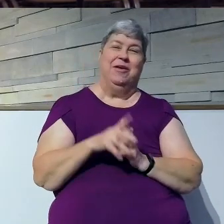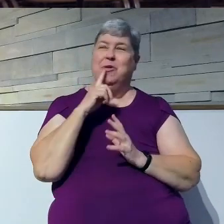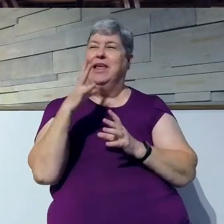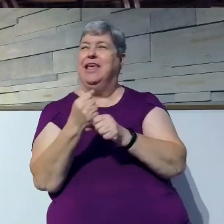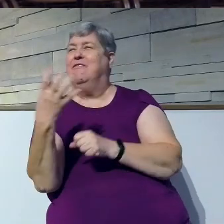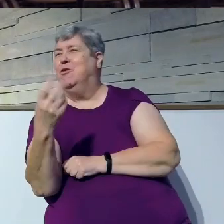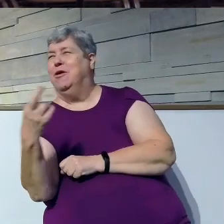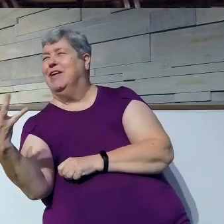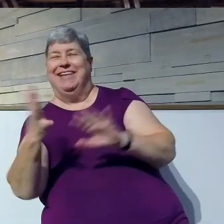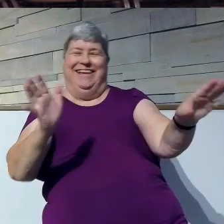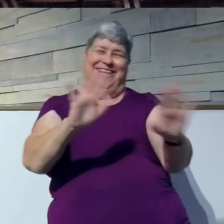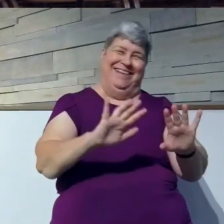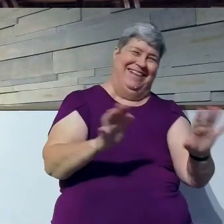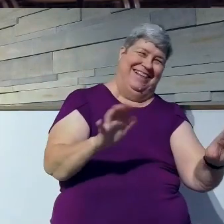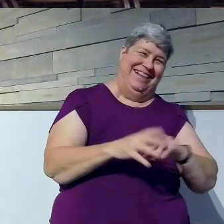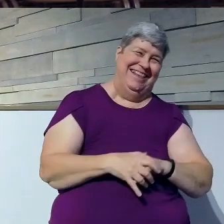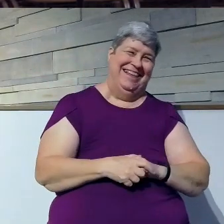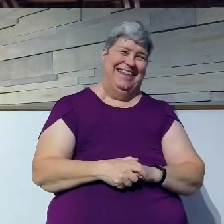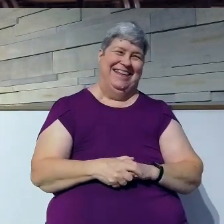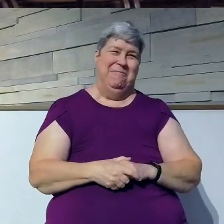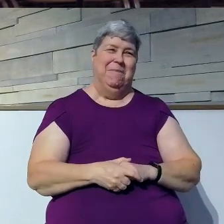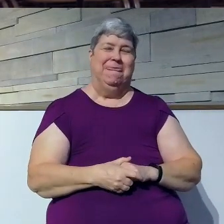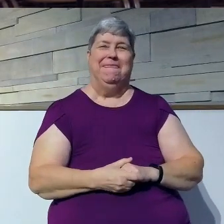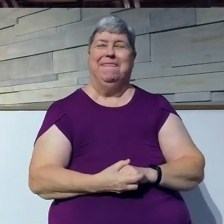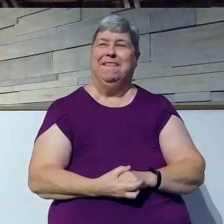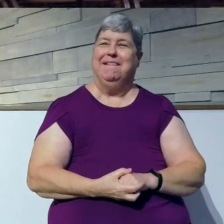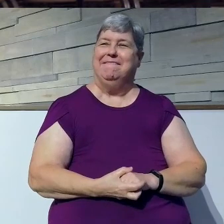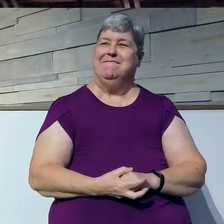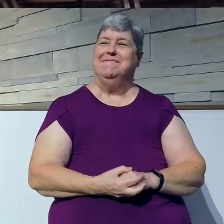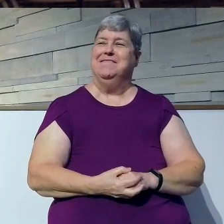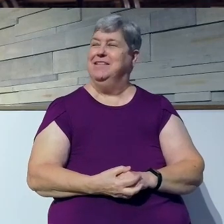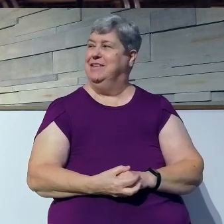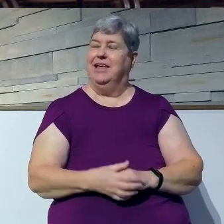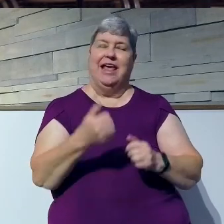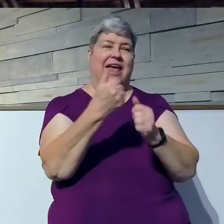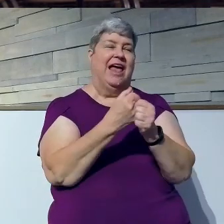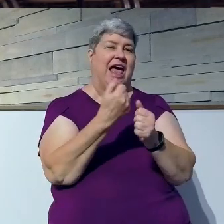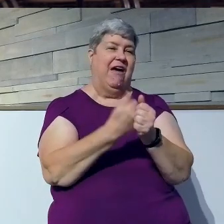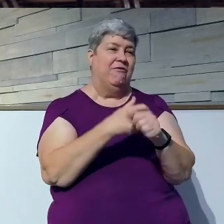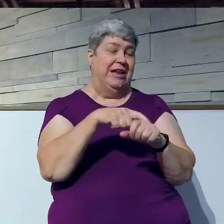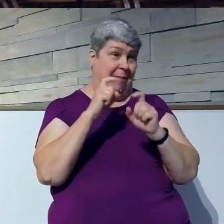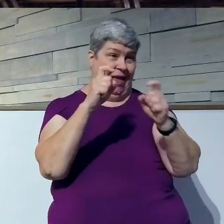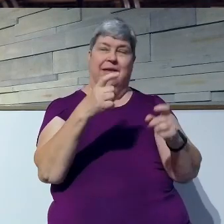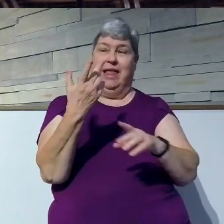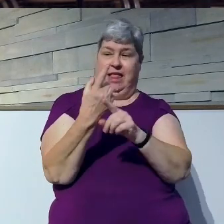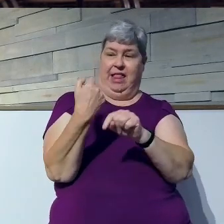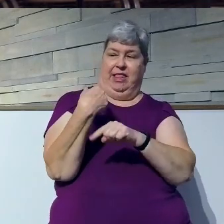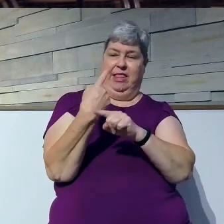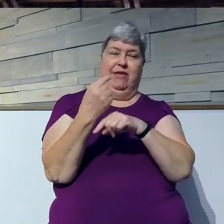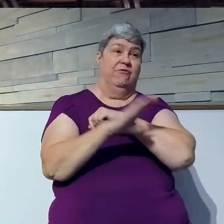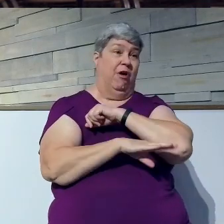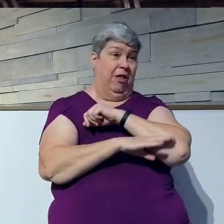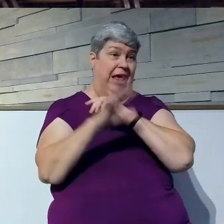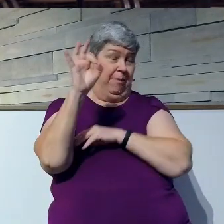get me four or five of them, okay, if there's enough back there. Every time I give a gift, last fall I preached